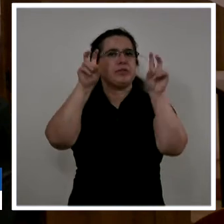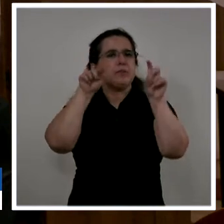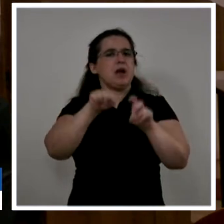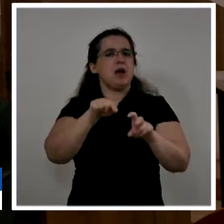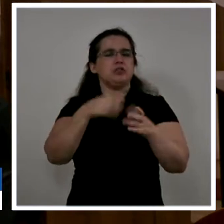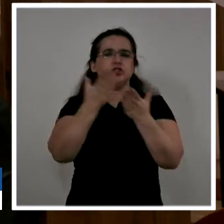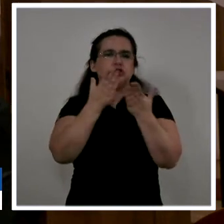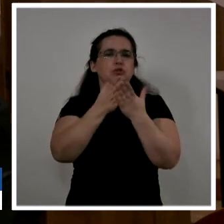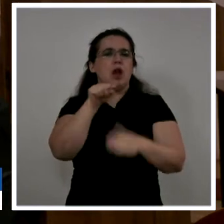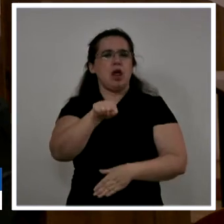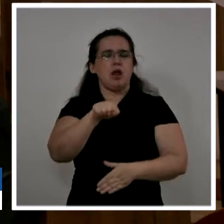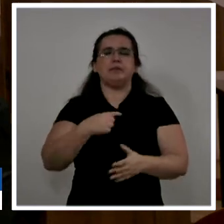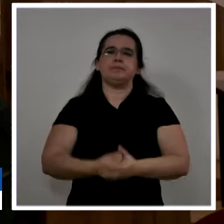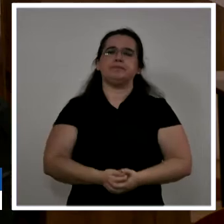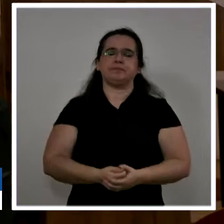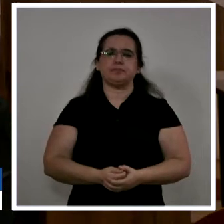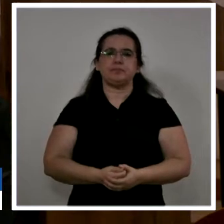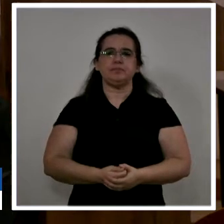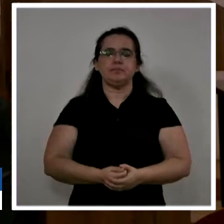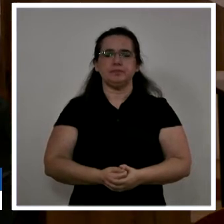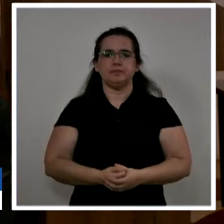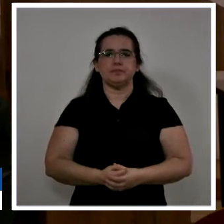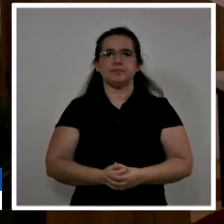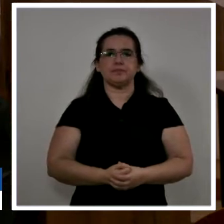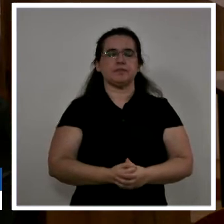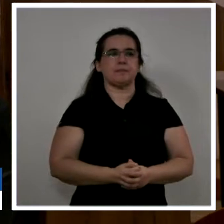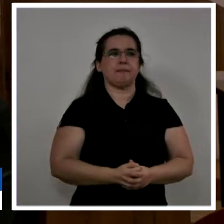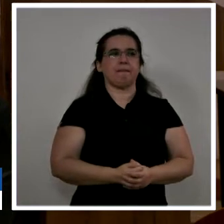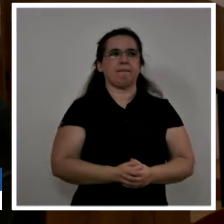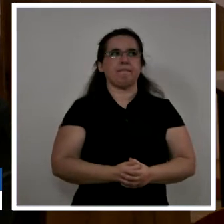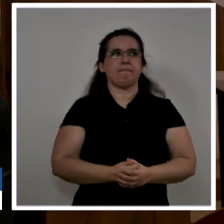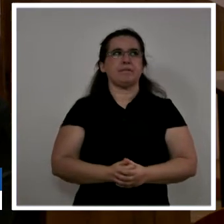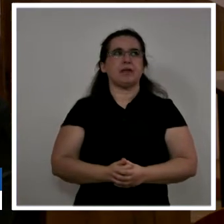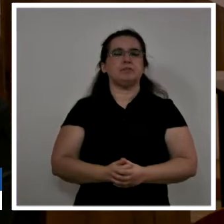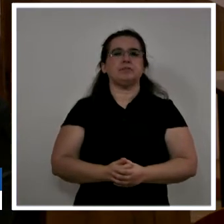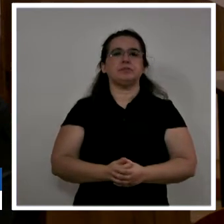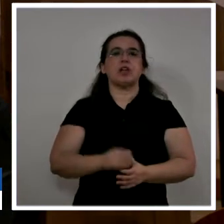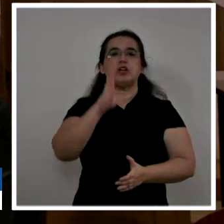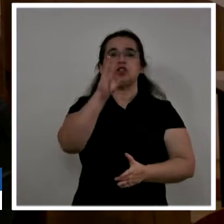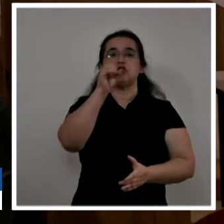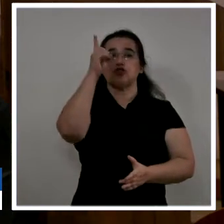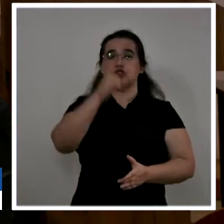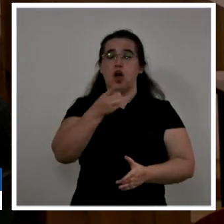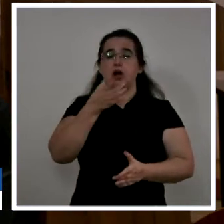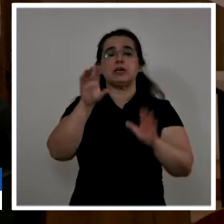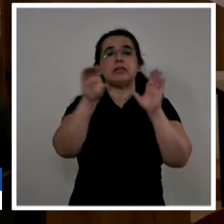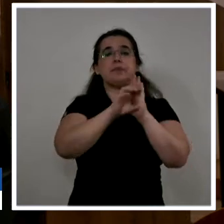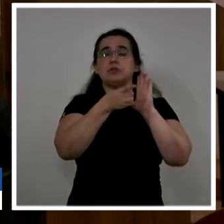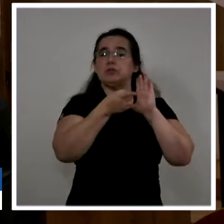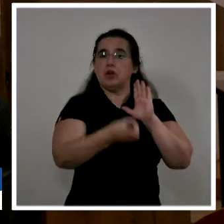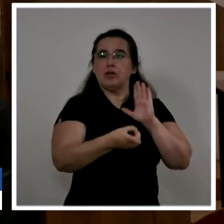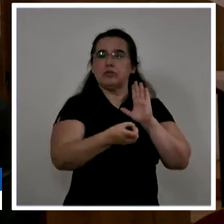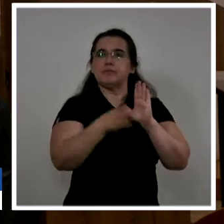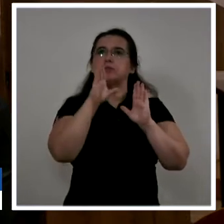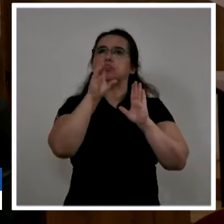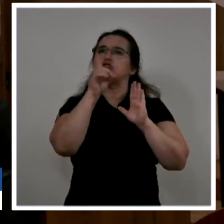estudo. From Job 9, Job had some questions for God. Em Jó 9, nós podemos ver que Jó tinha